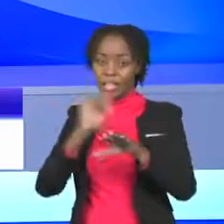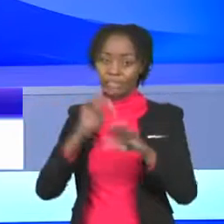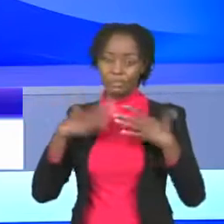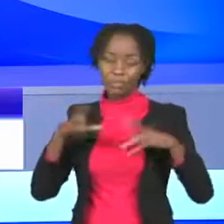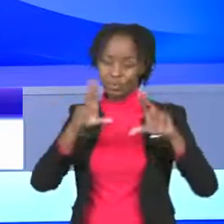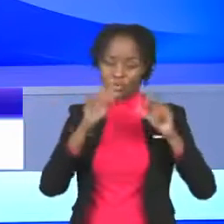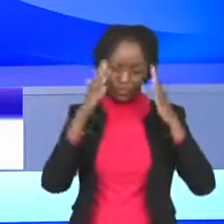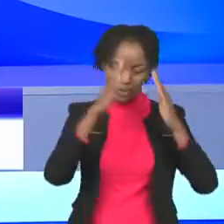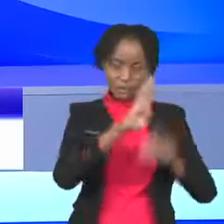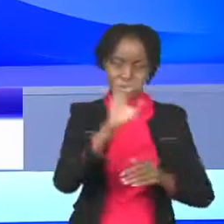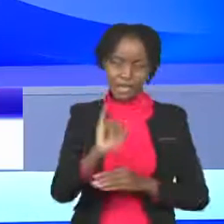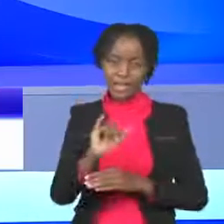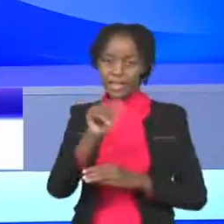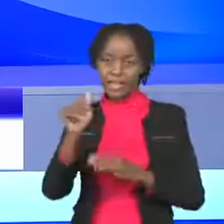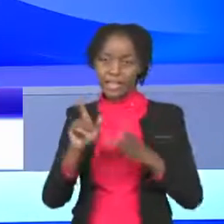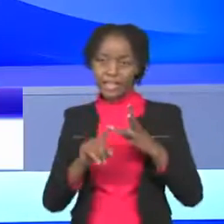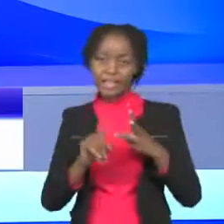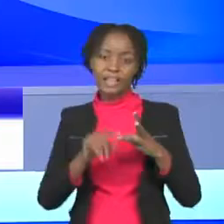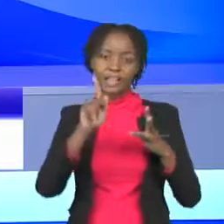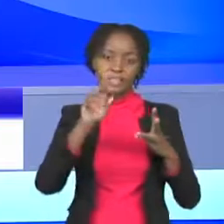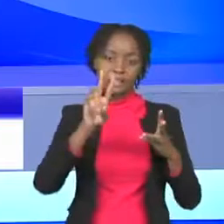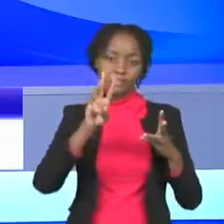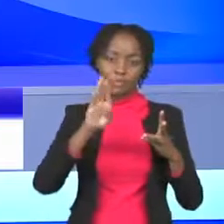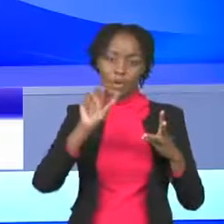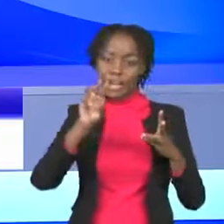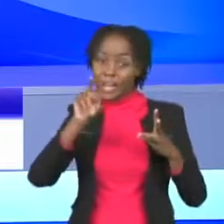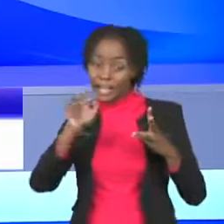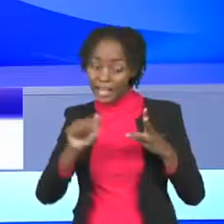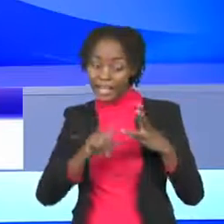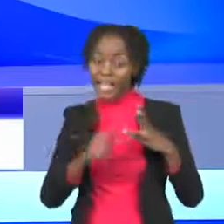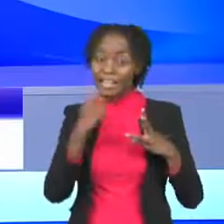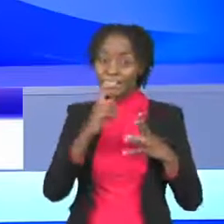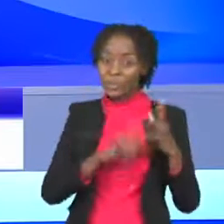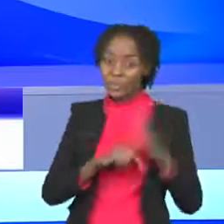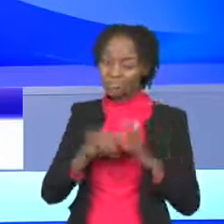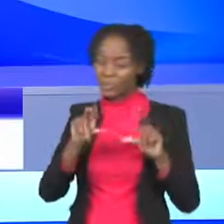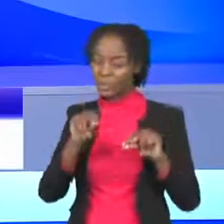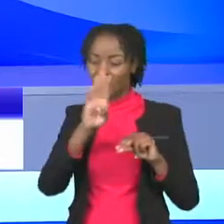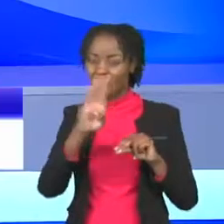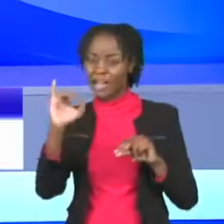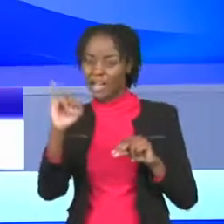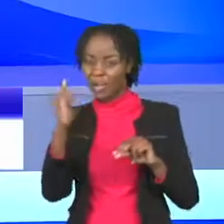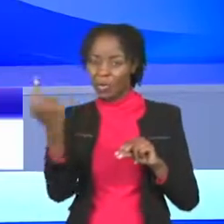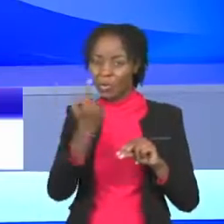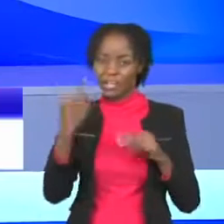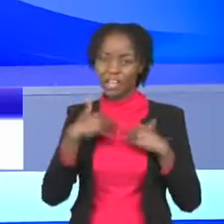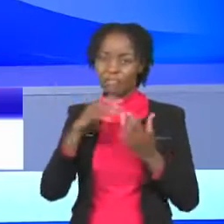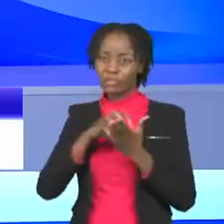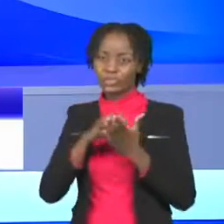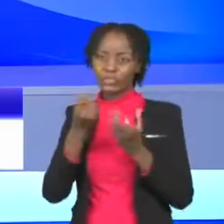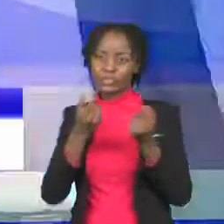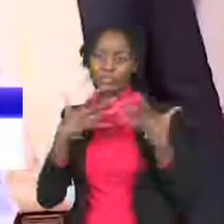Governor Kivutha Kibwana also castigated the BBI, saying it seeks to create positions for some few individuals.